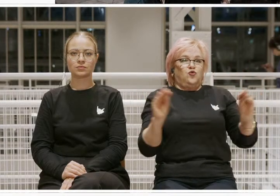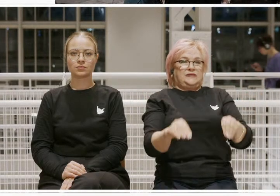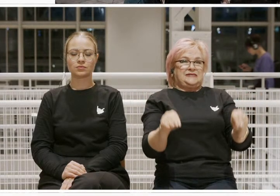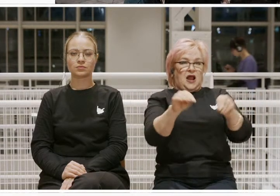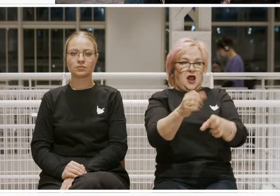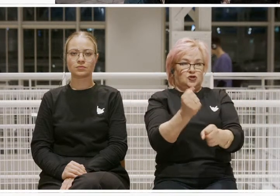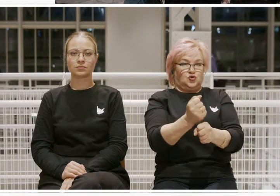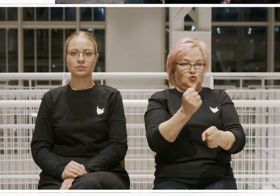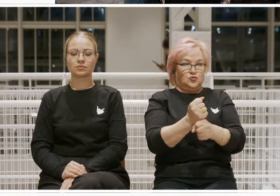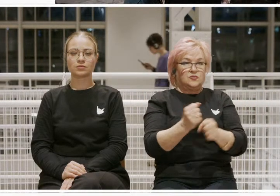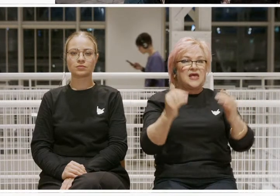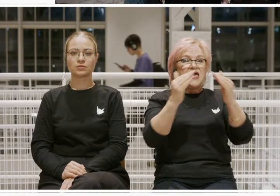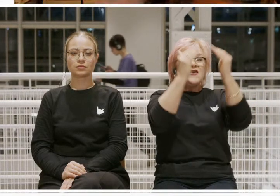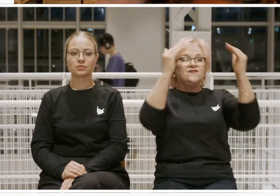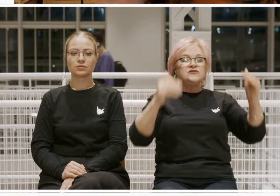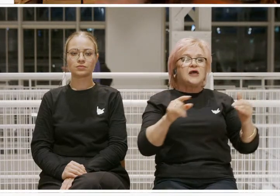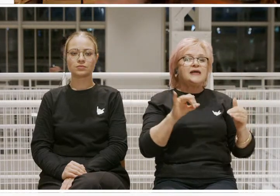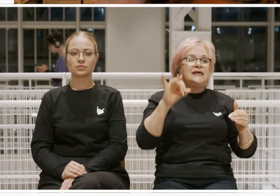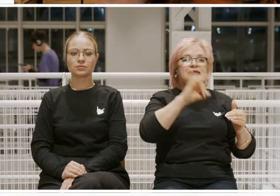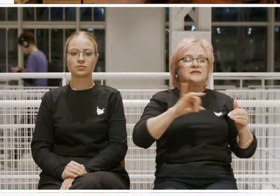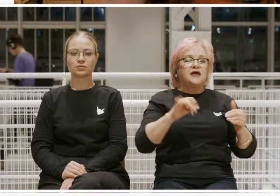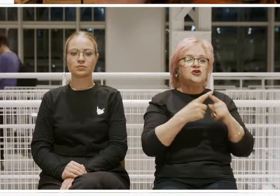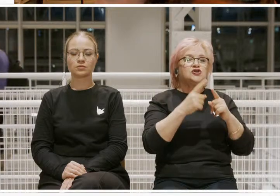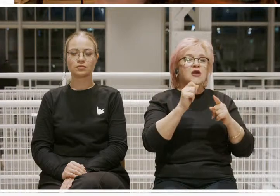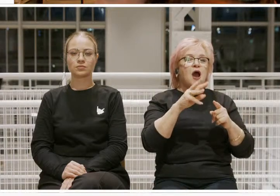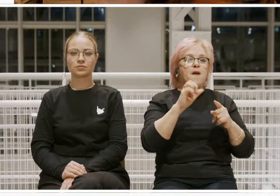workshops with the kids.